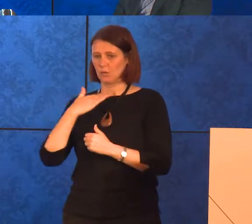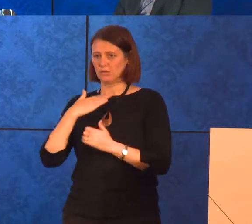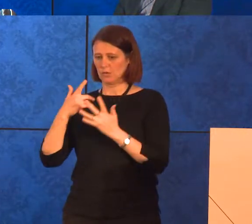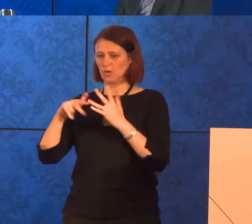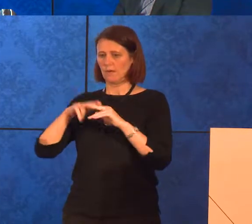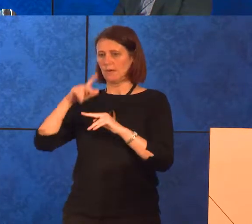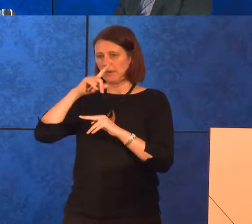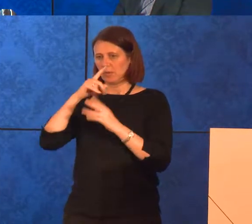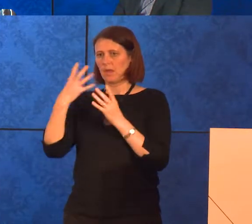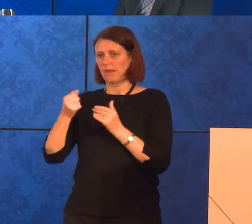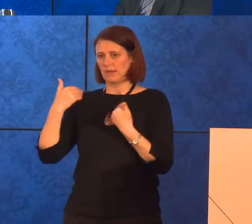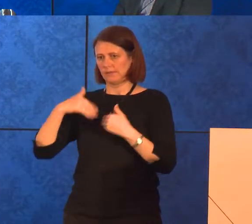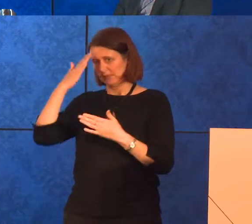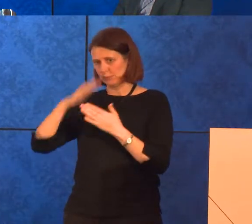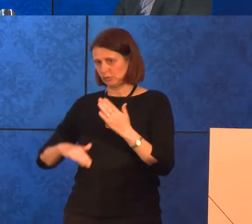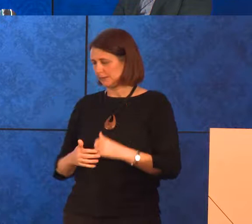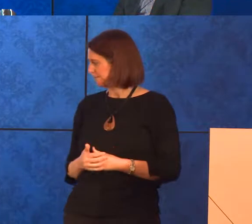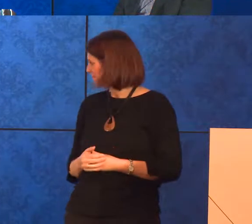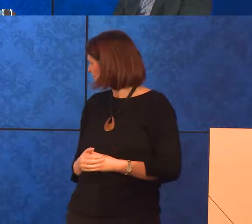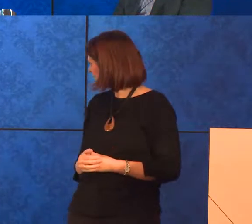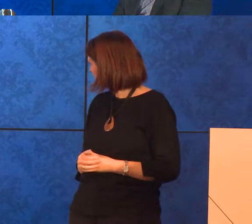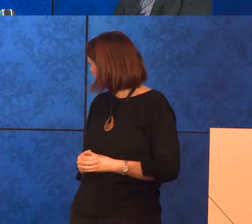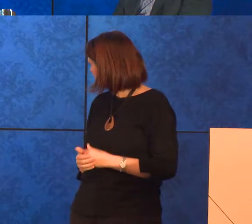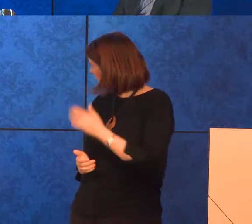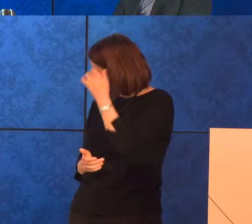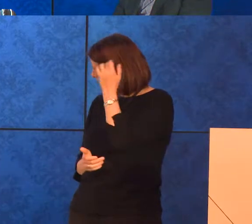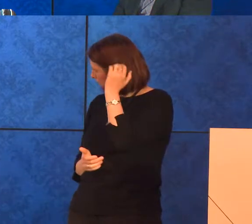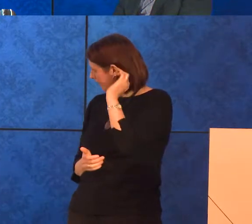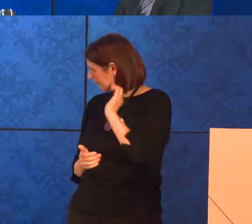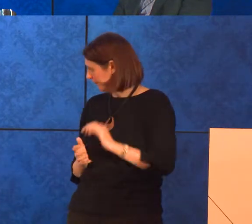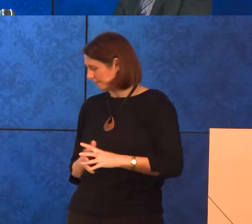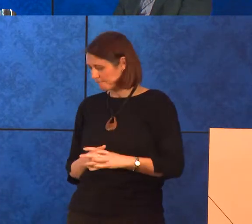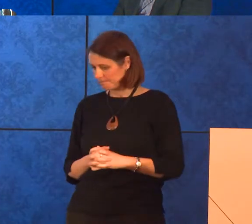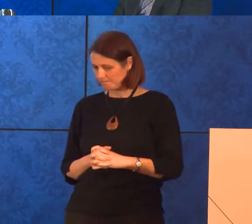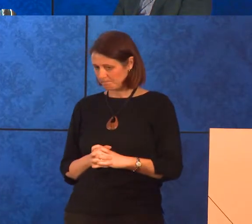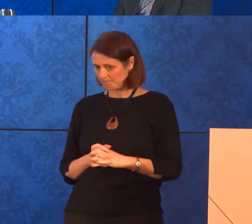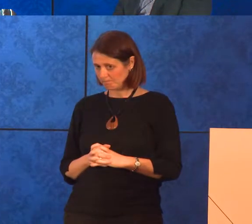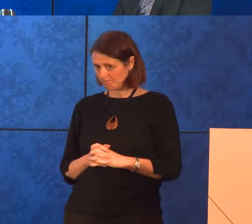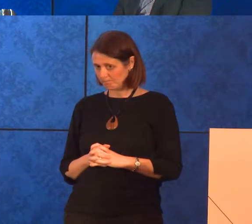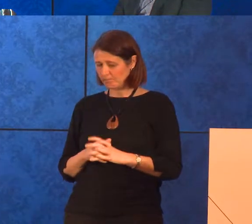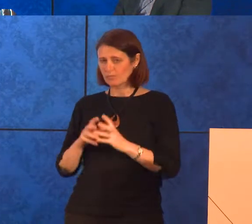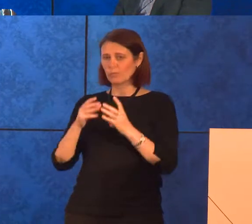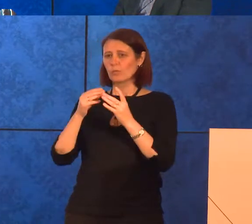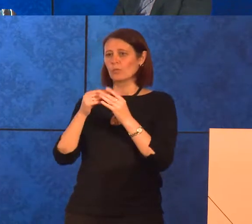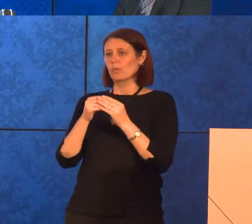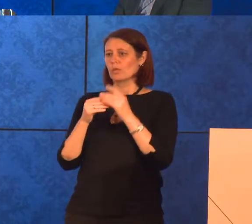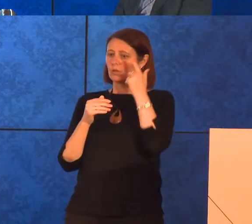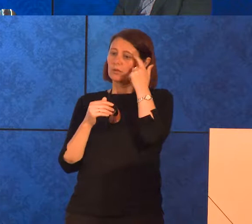have lived experience? Yeah, look, I think when obviously the Royal